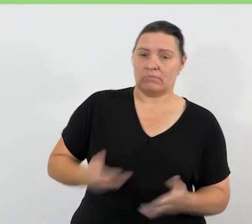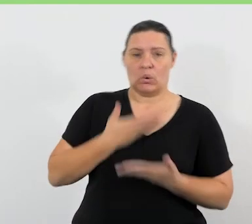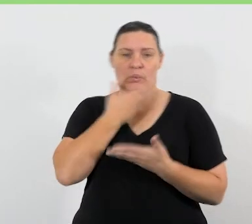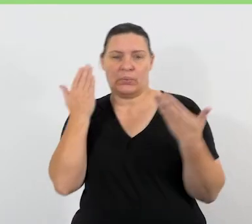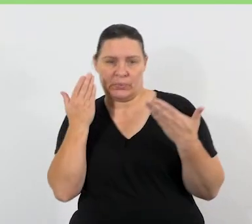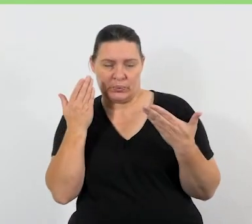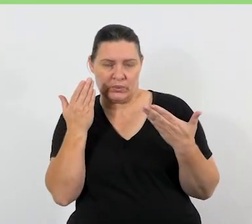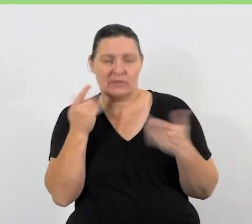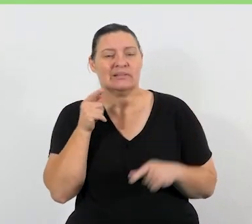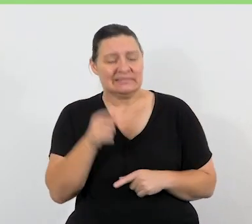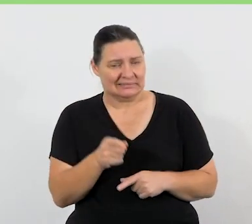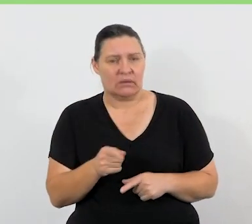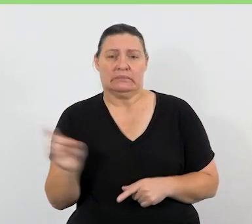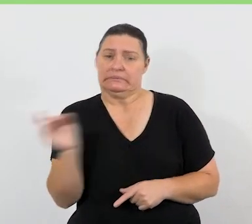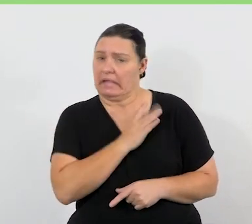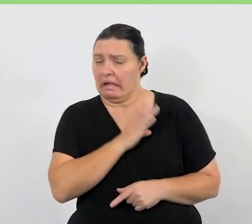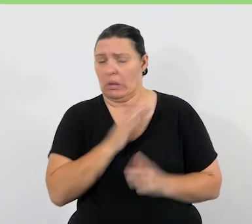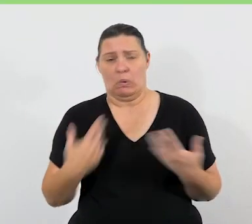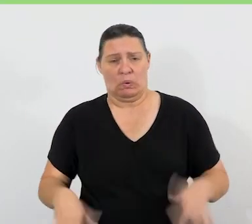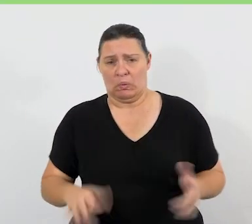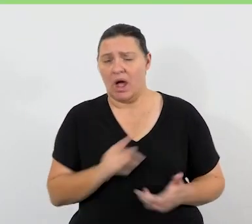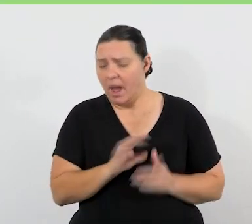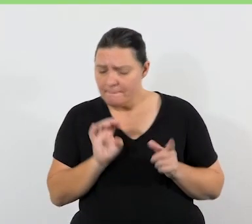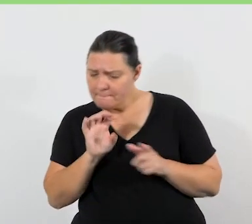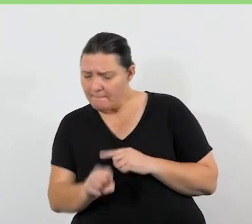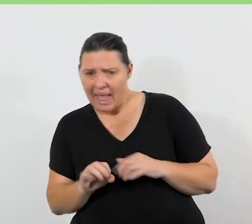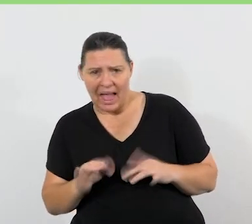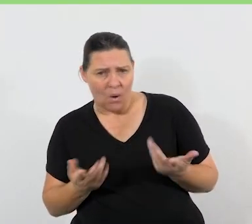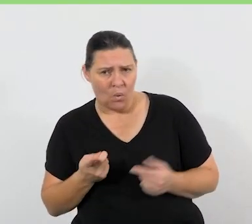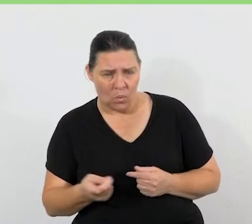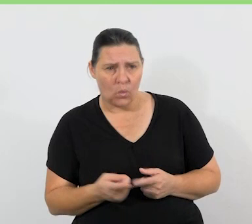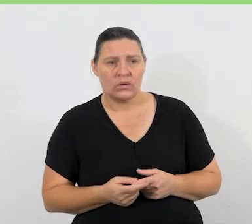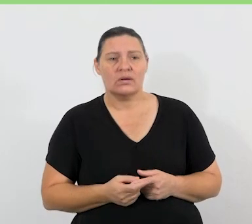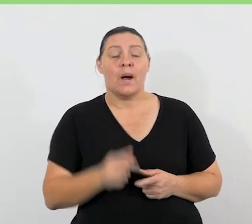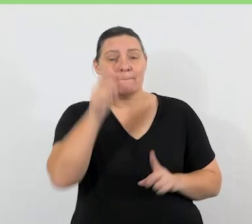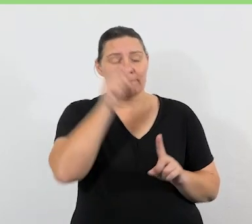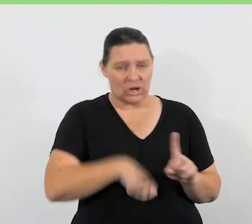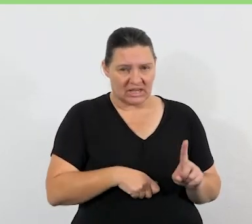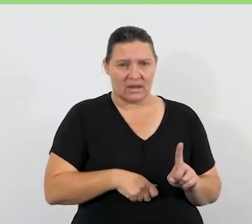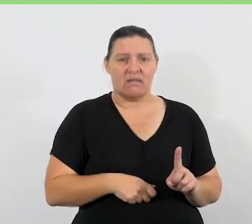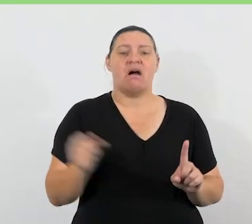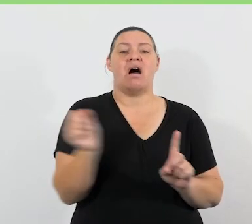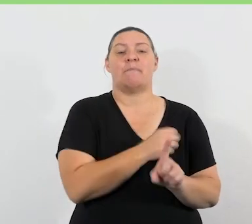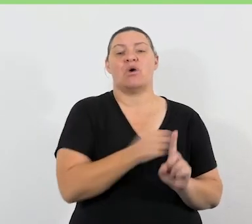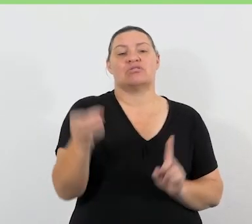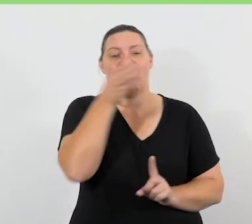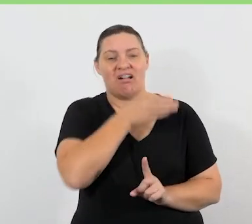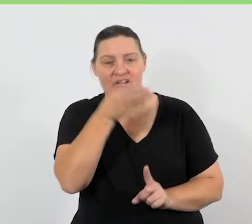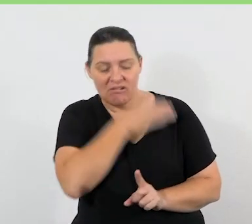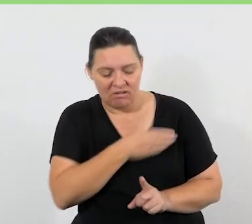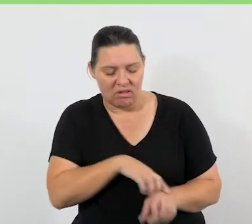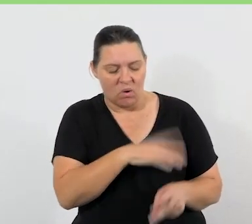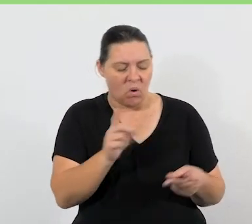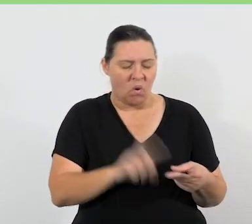functioning properly. So this one is very scary. And how do we normally have this? This is when a person abuses